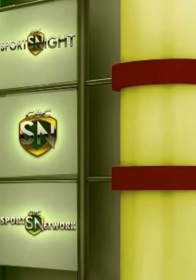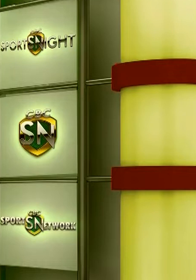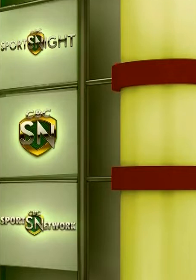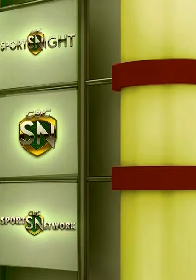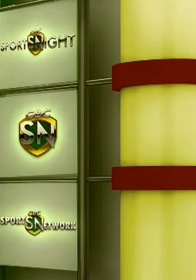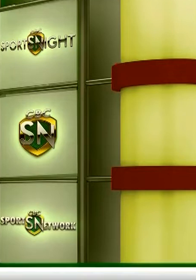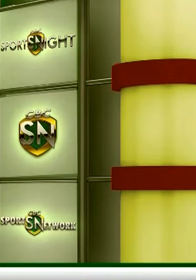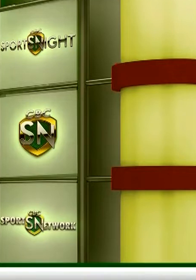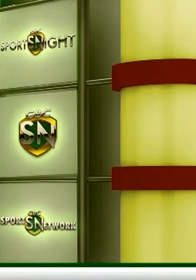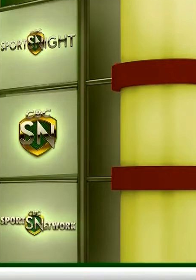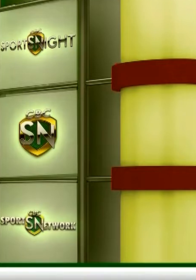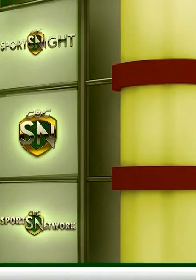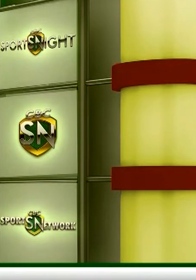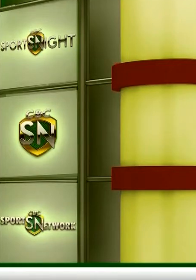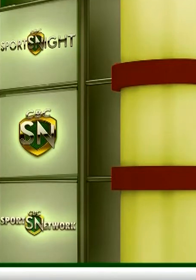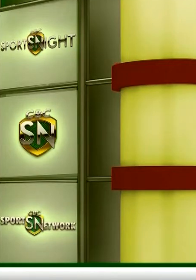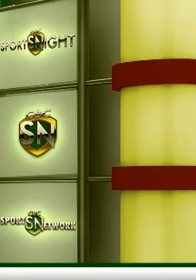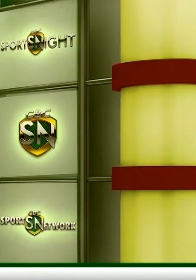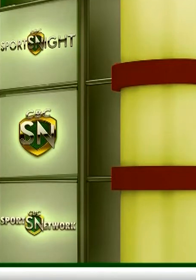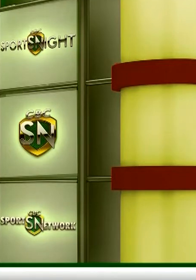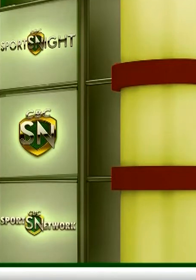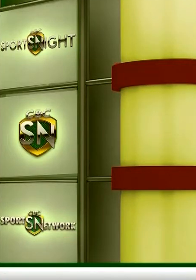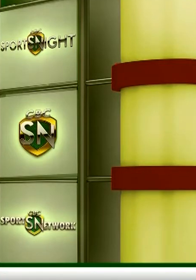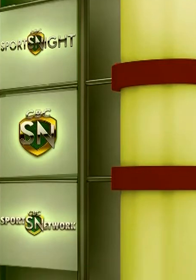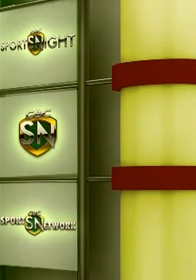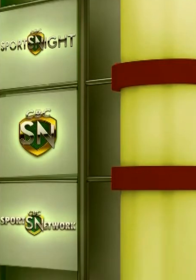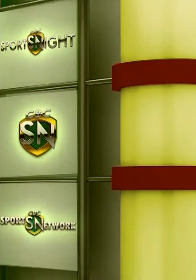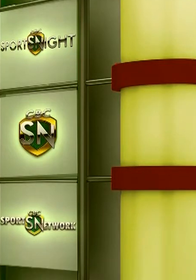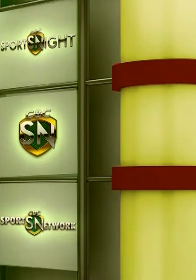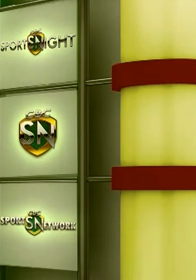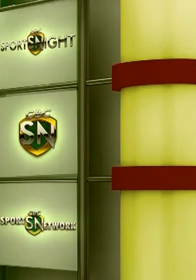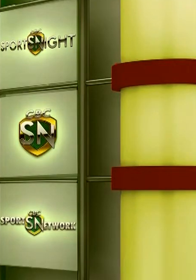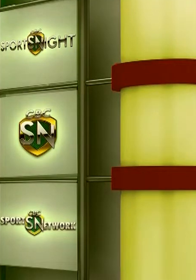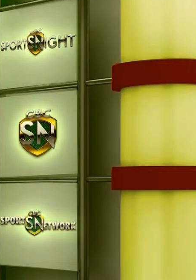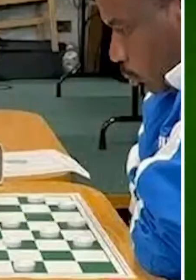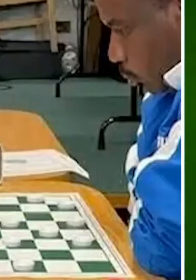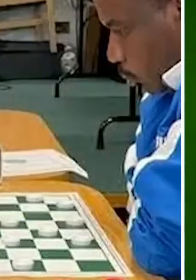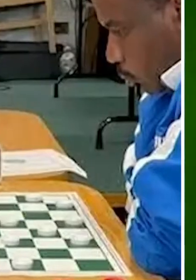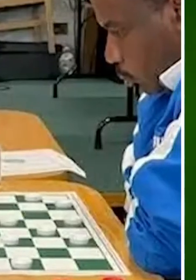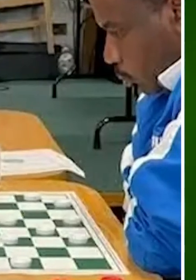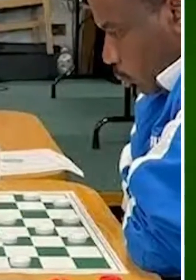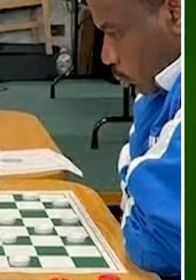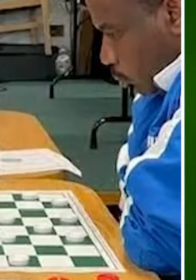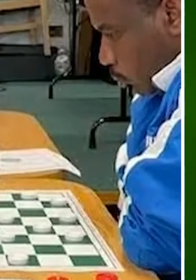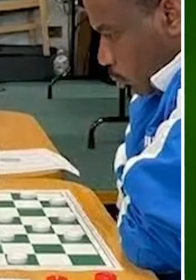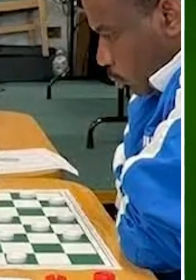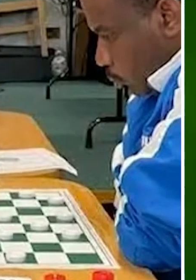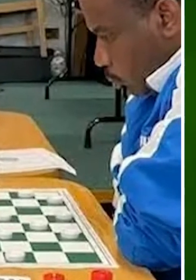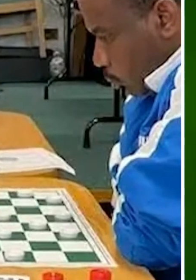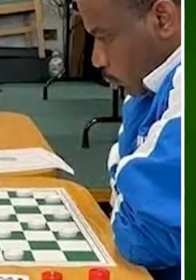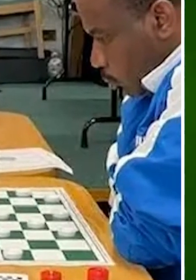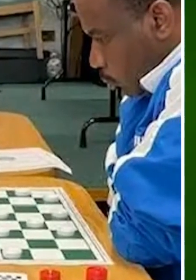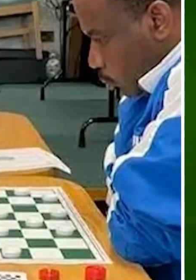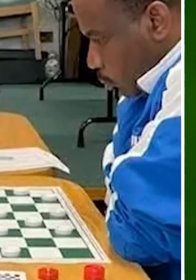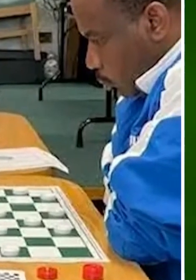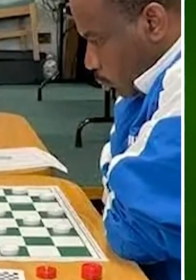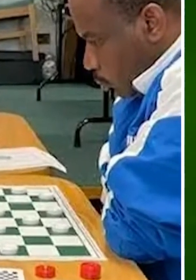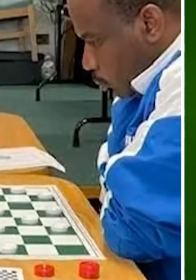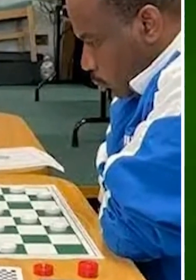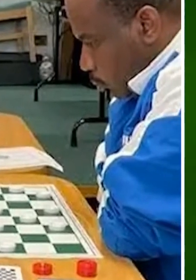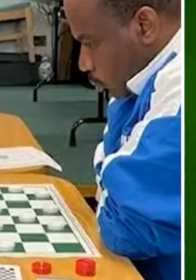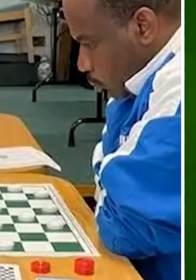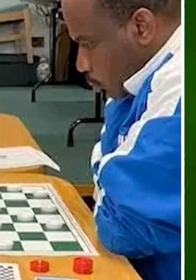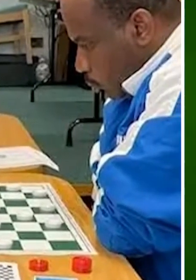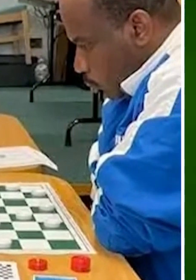Barbados on the opening day of the Scottish Draughts Open. Playing at the Royal Legion British Hall in Stonehaven, Scotland, former world